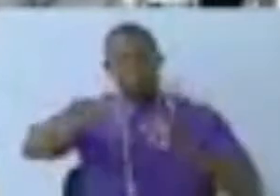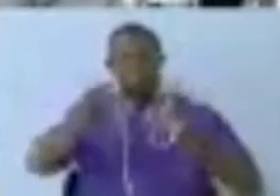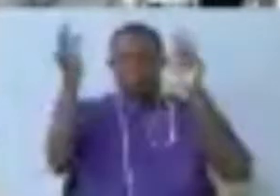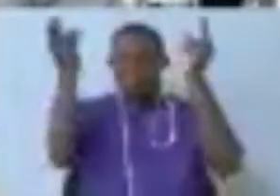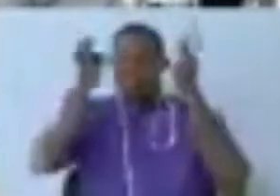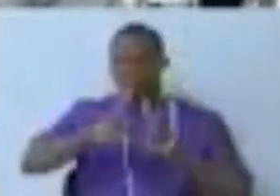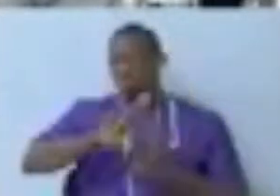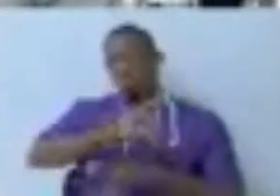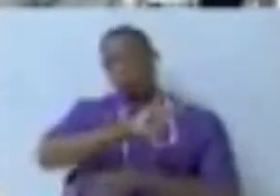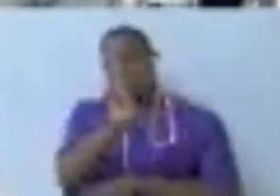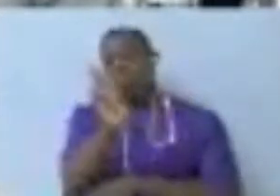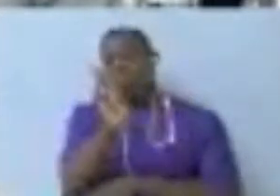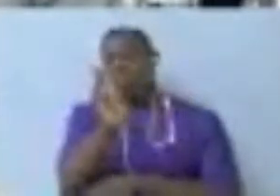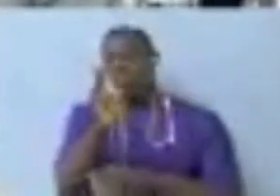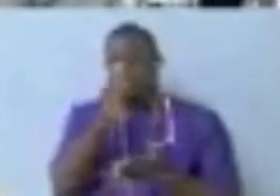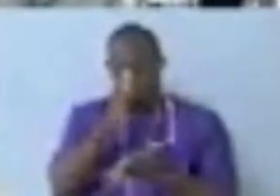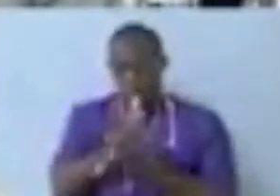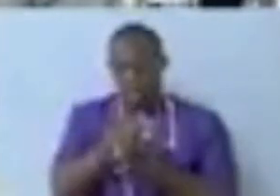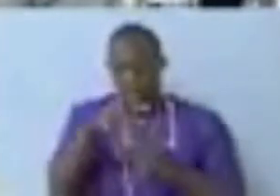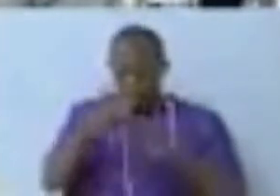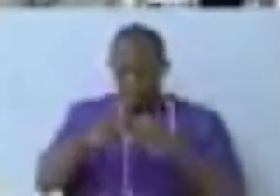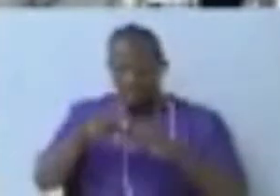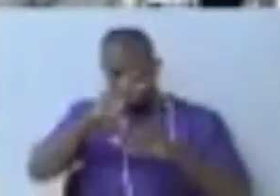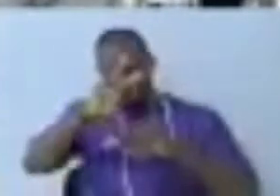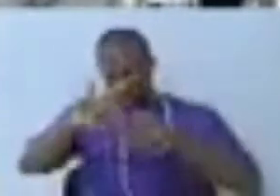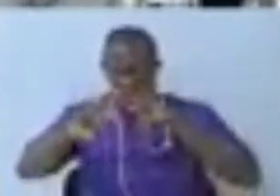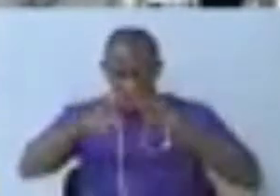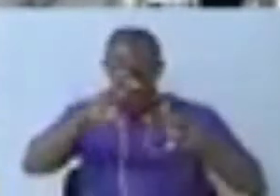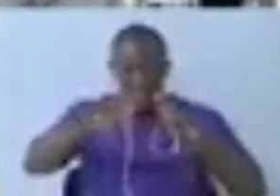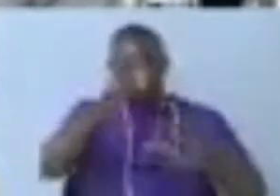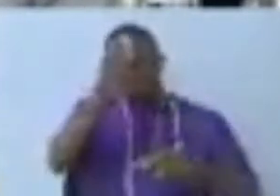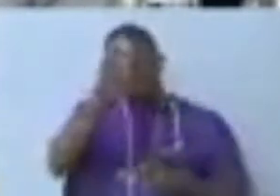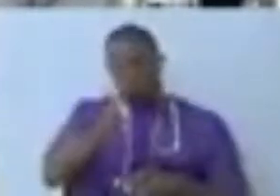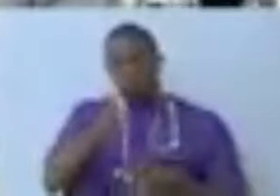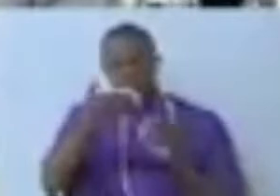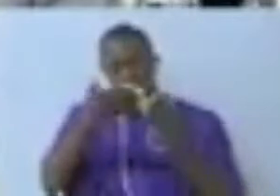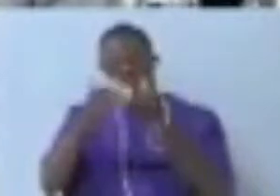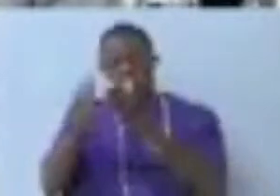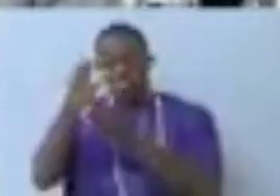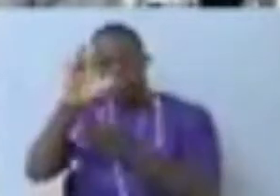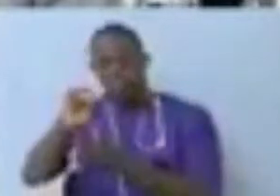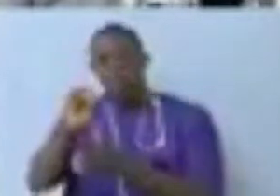It is a truth-seeking mechanism.